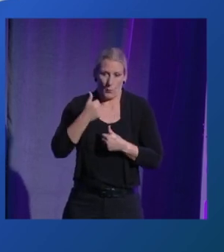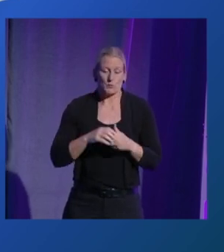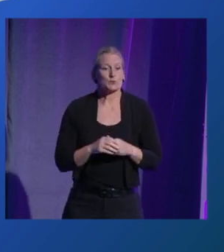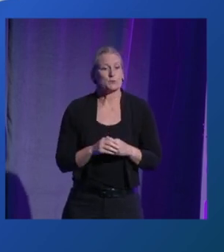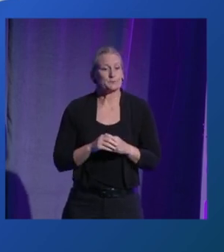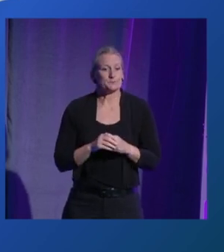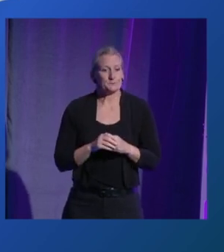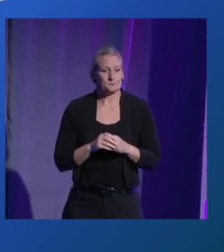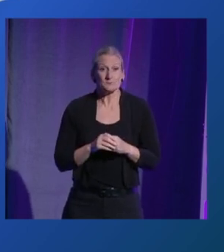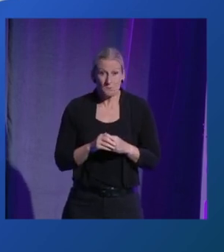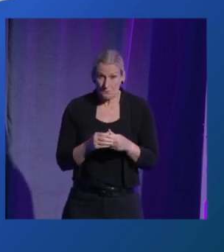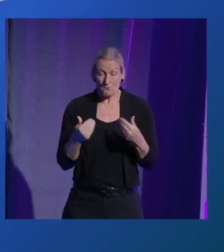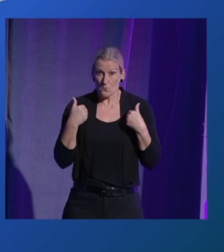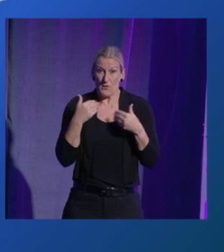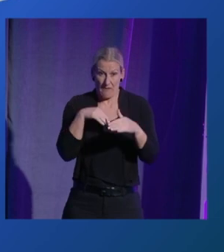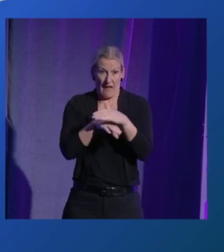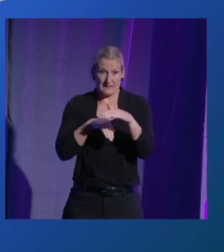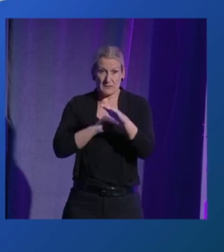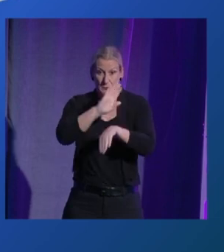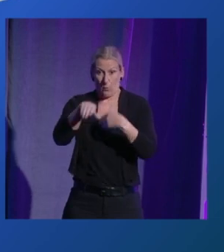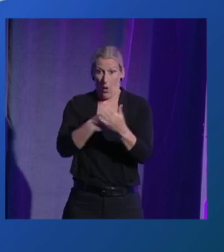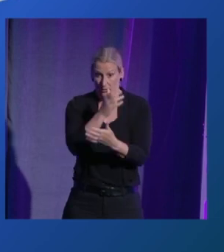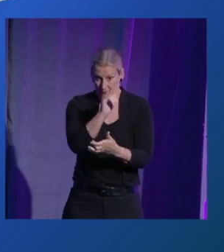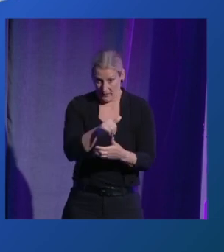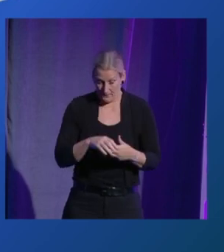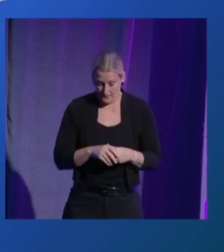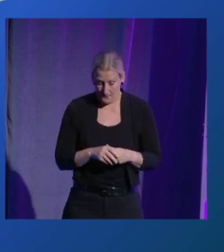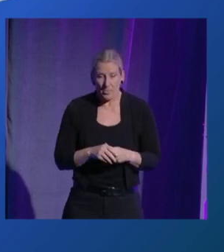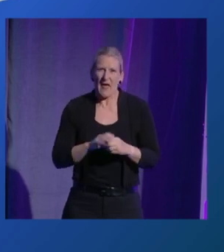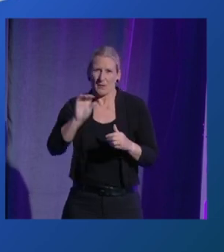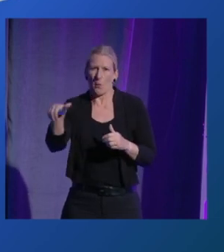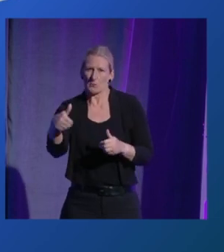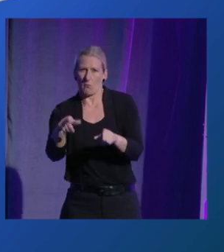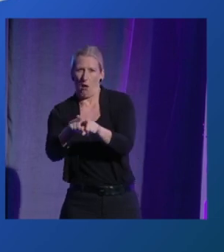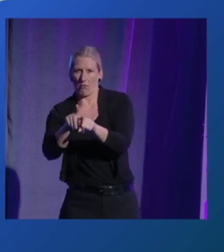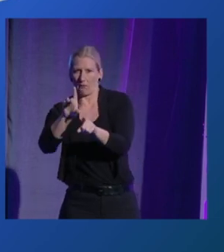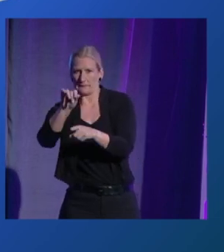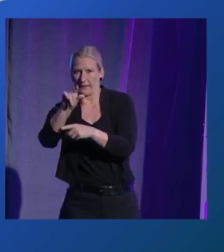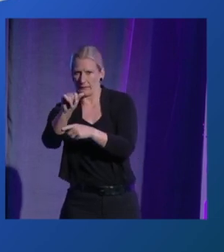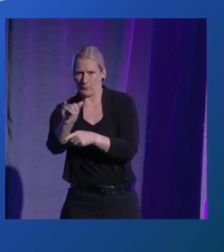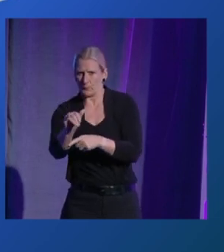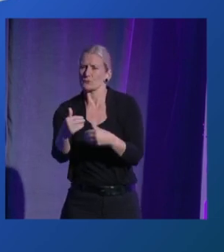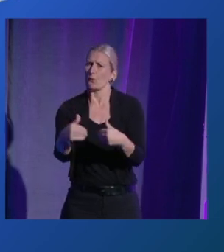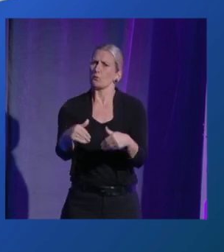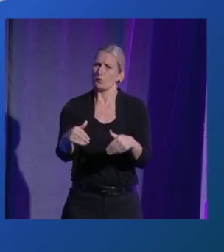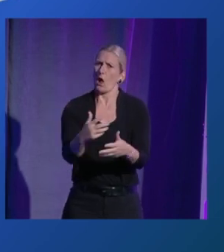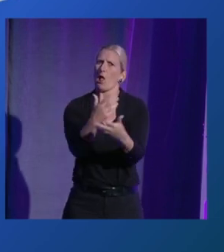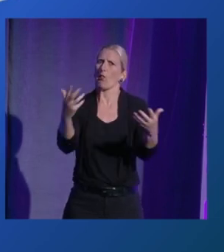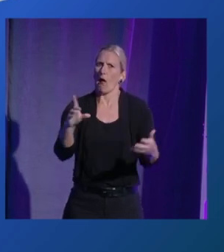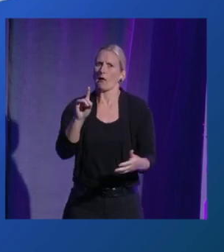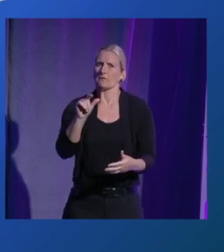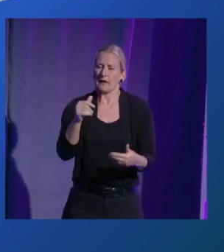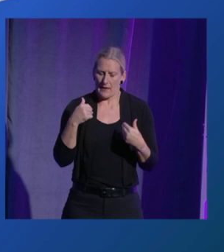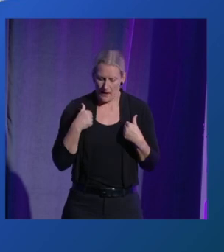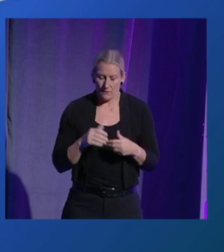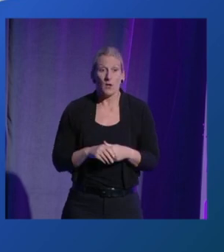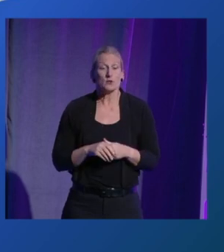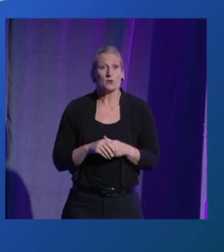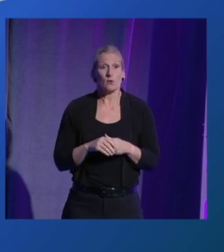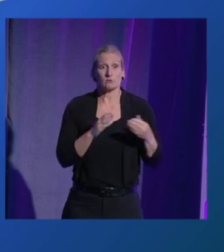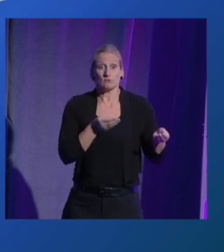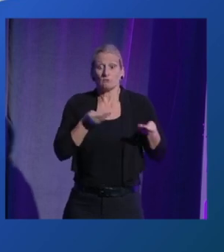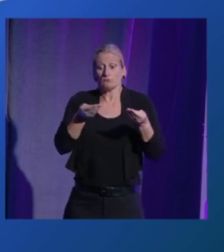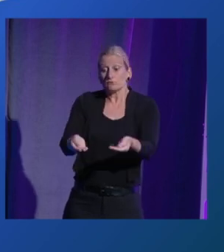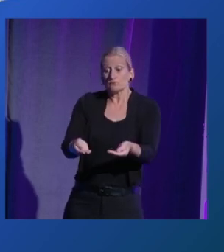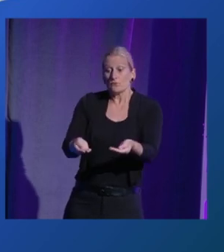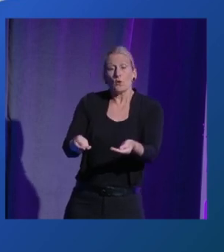data that we have access to Bringing solutions to Farmers is going to be a significant Challenge and we're